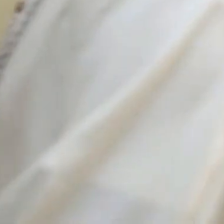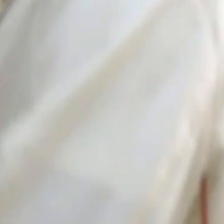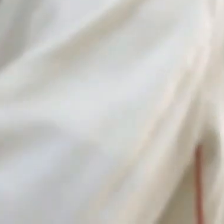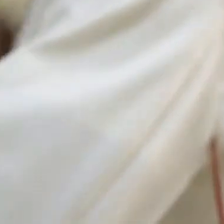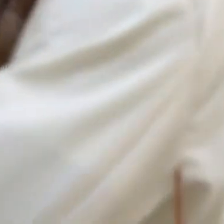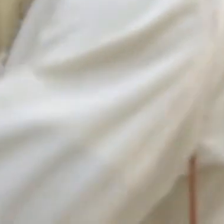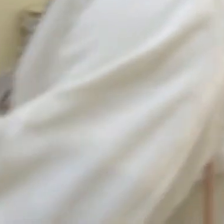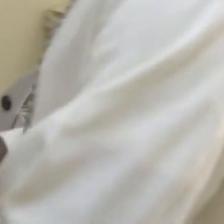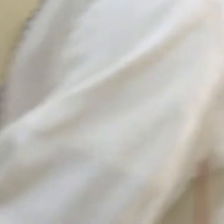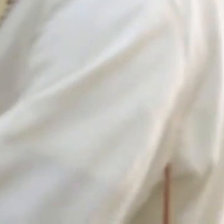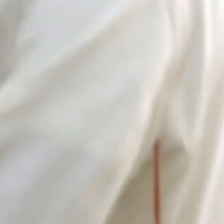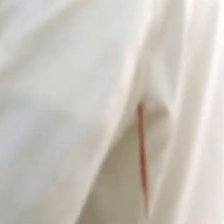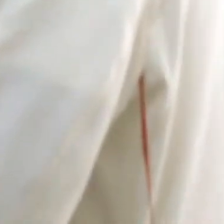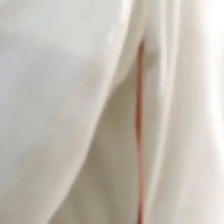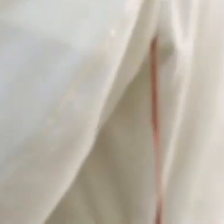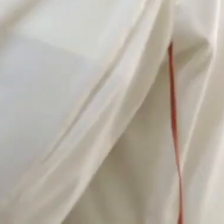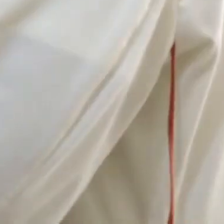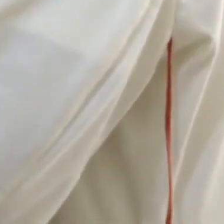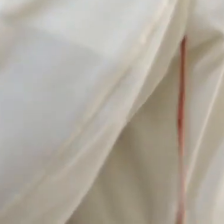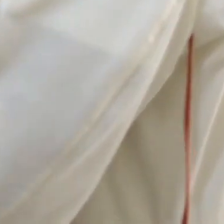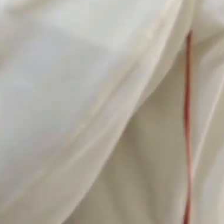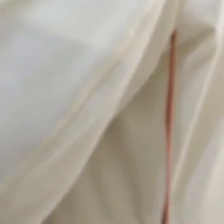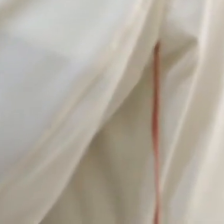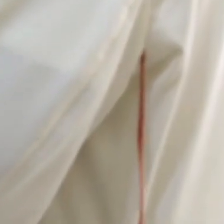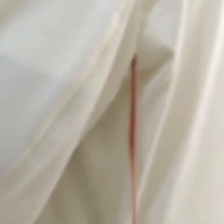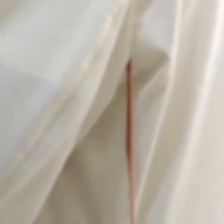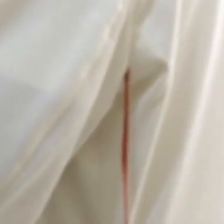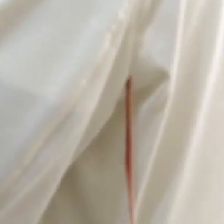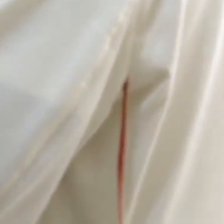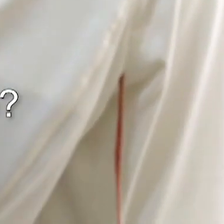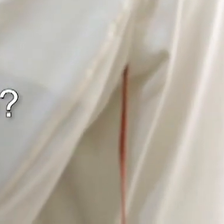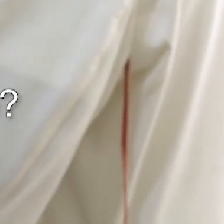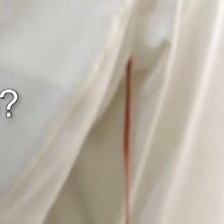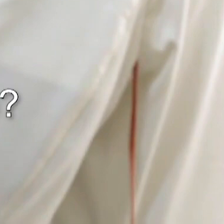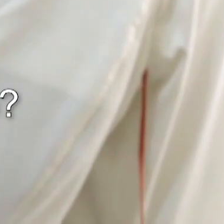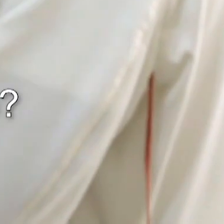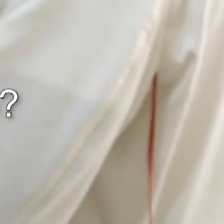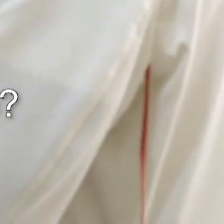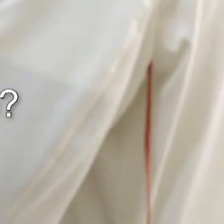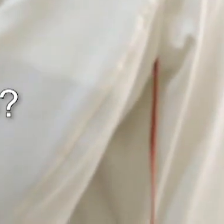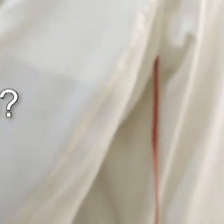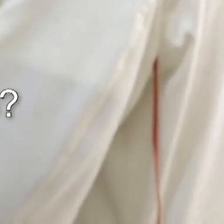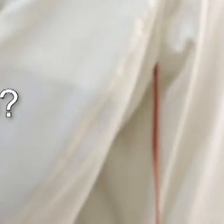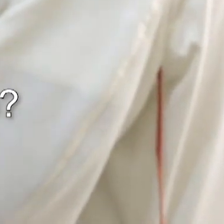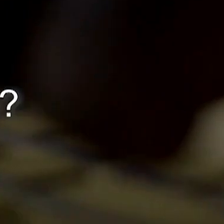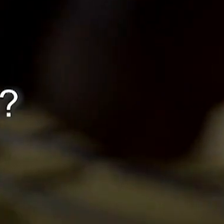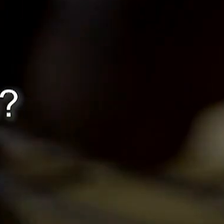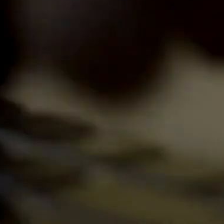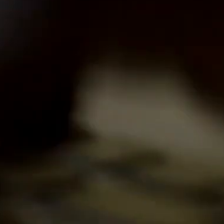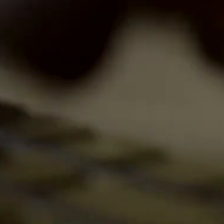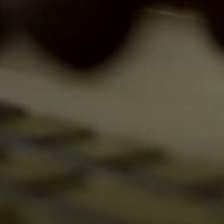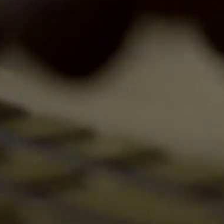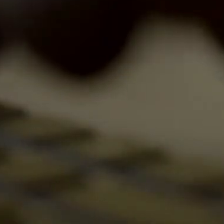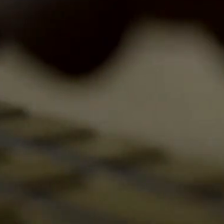We have to prepare the statistics for him to send to Rome, but you know that is the electronic version, right?